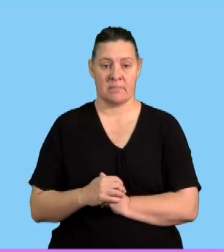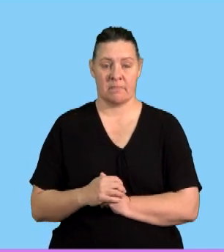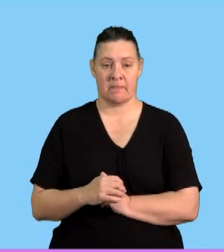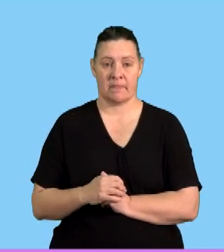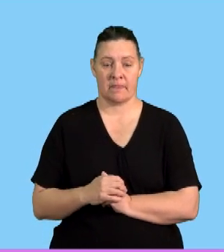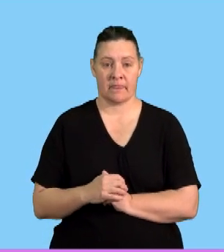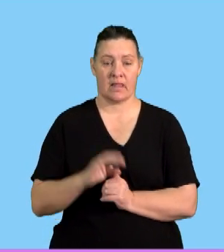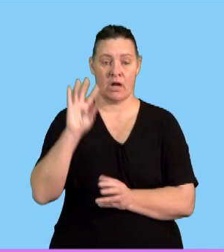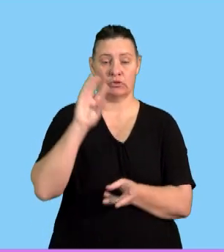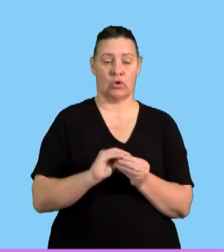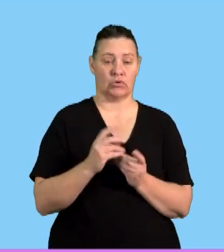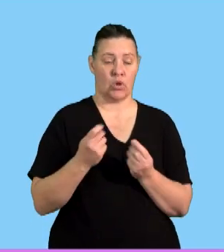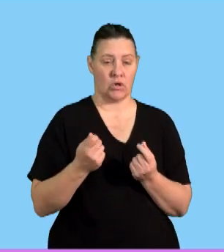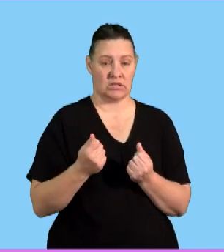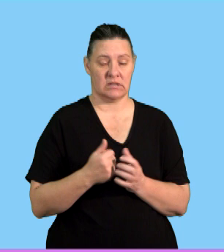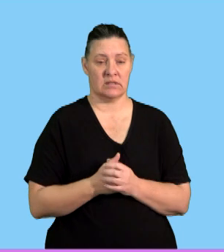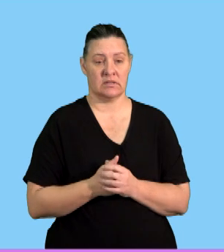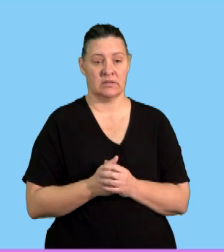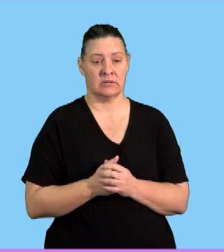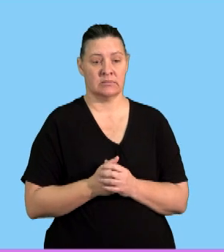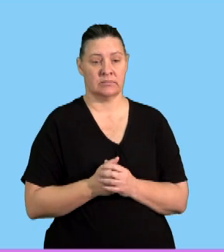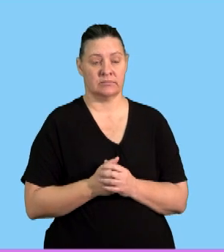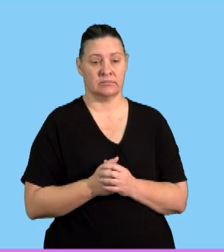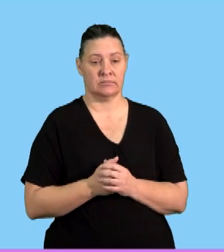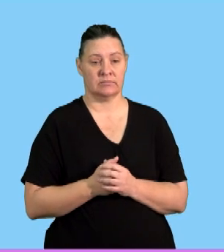My total cost